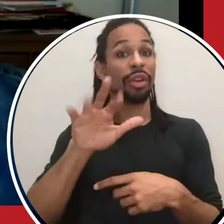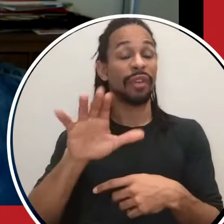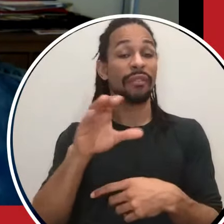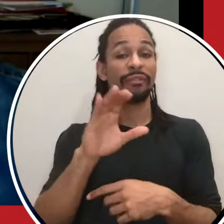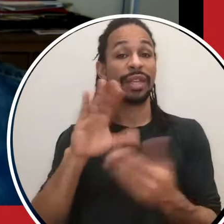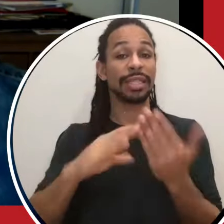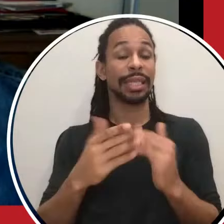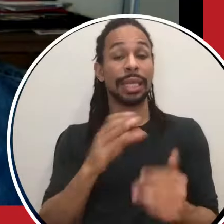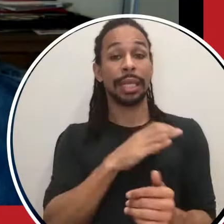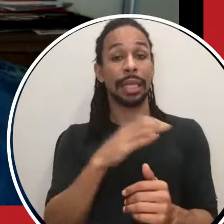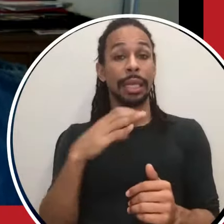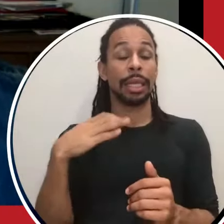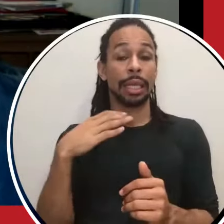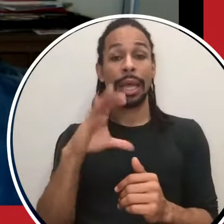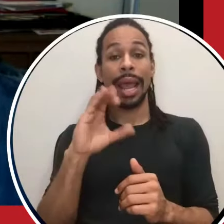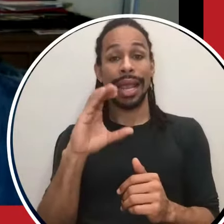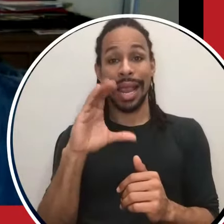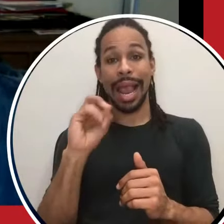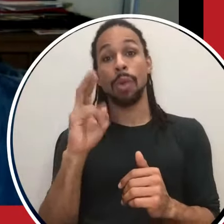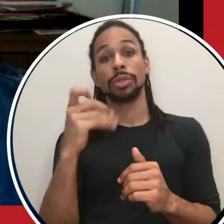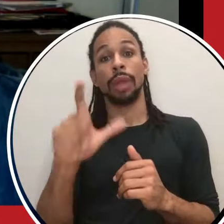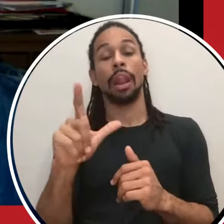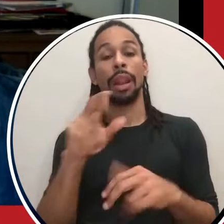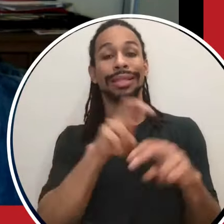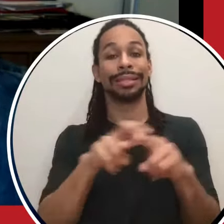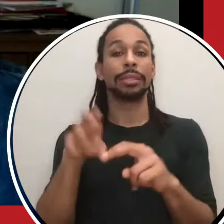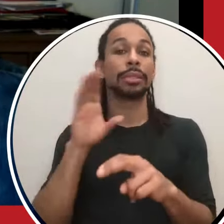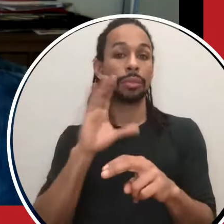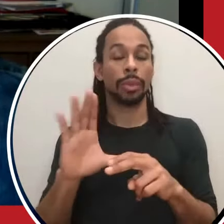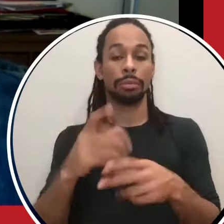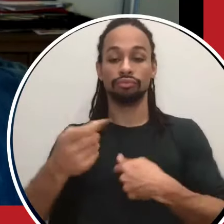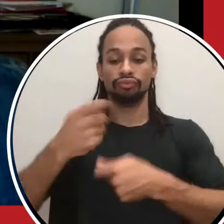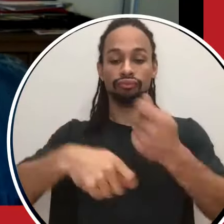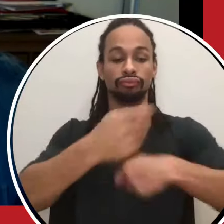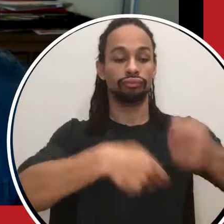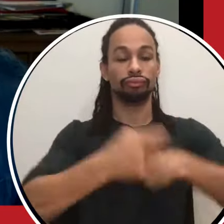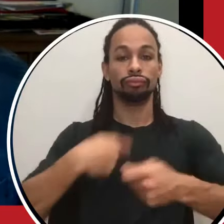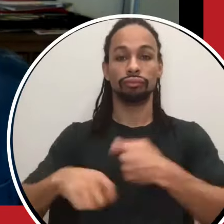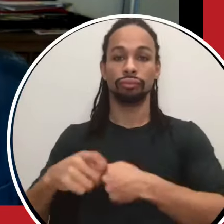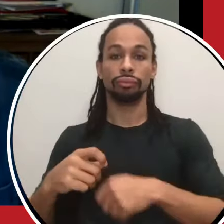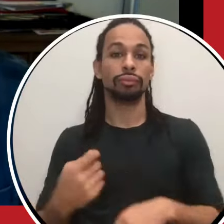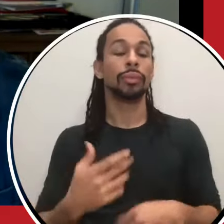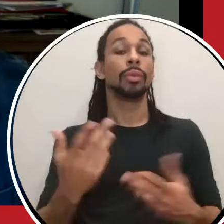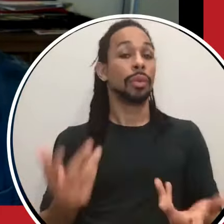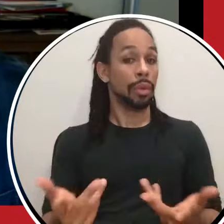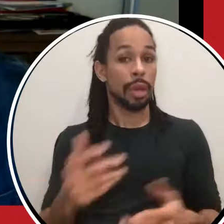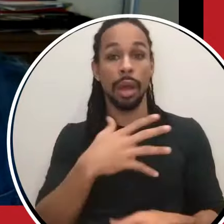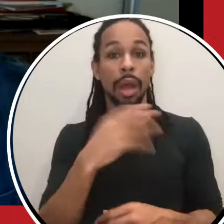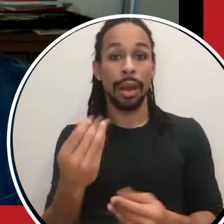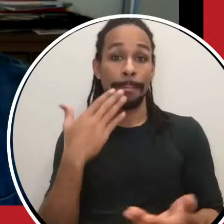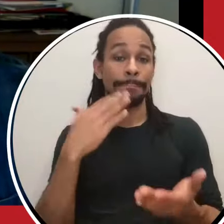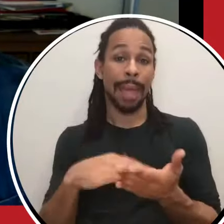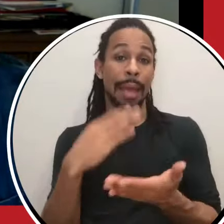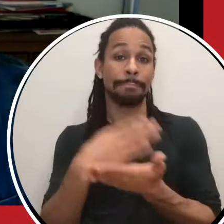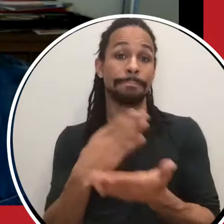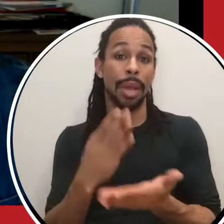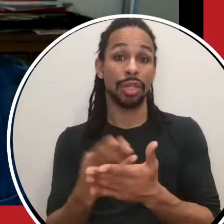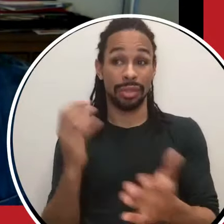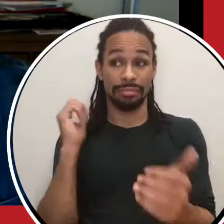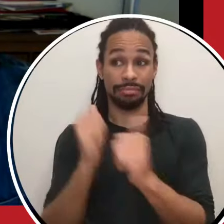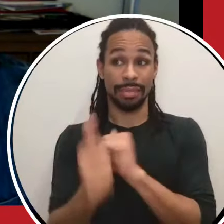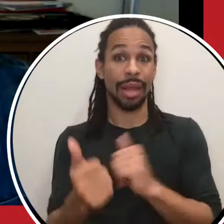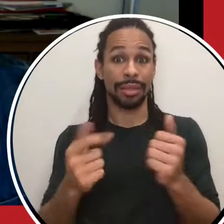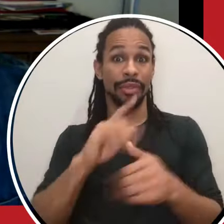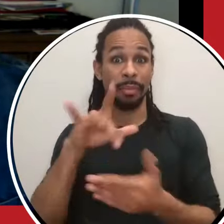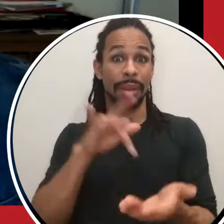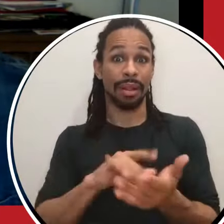be open because of term limits. And because of a very bad budget that got passed in the midst of the uprising,